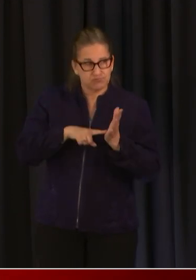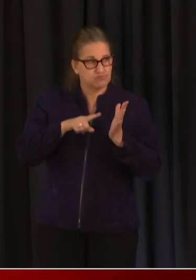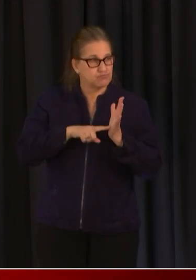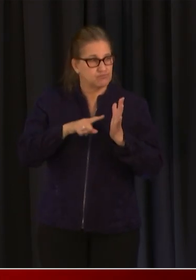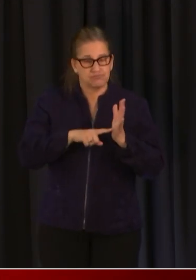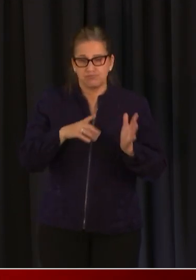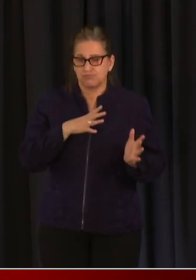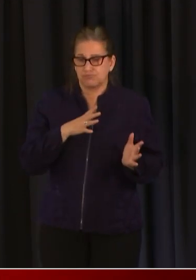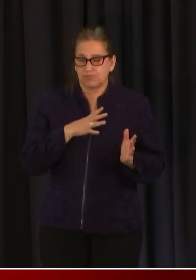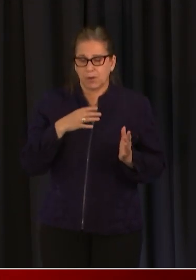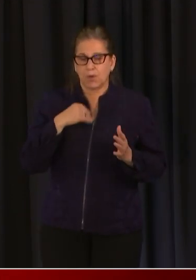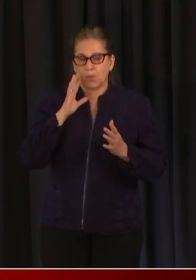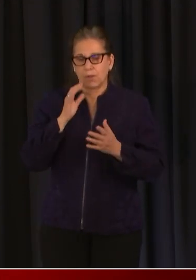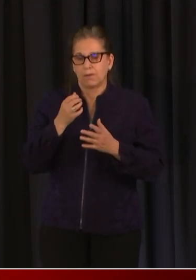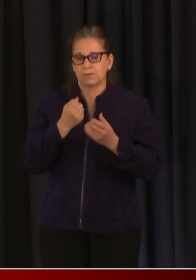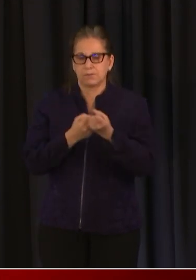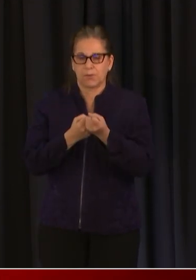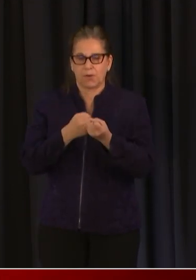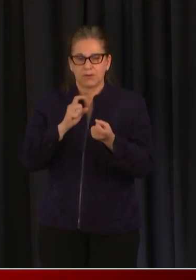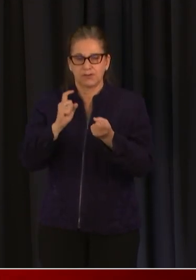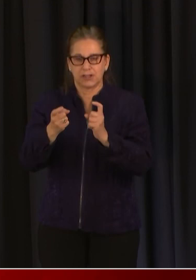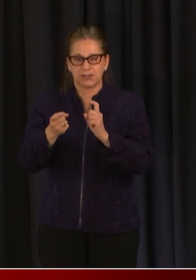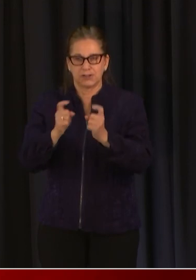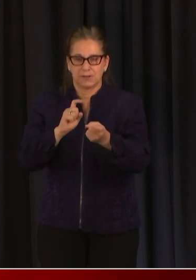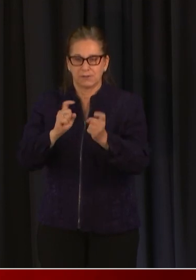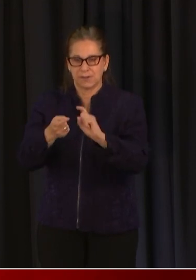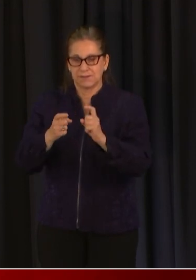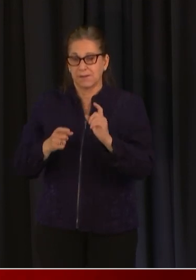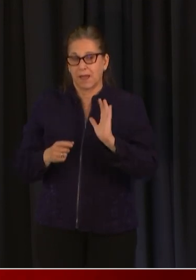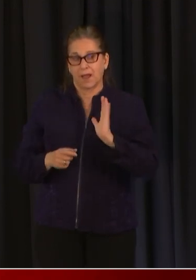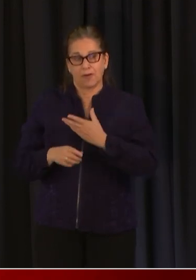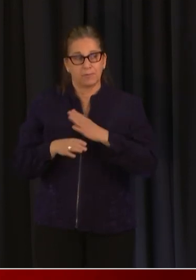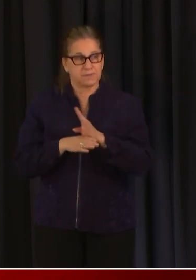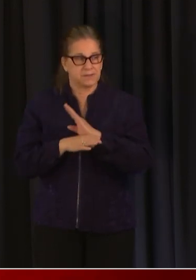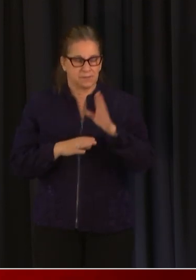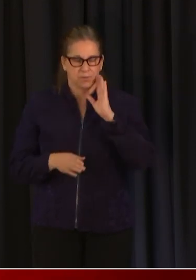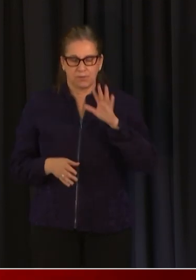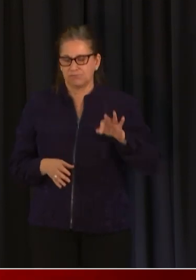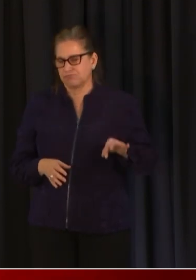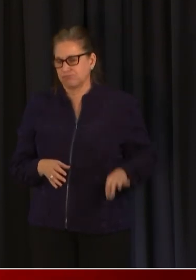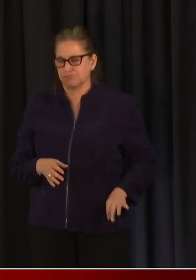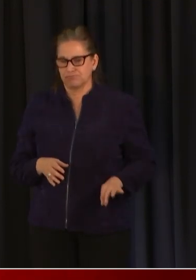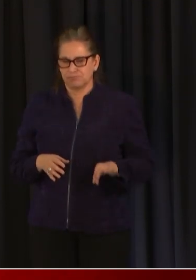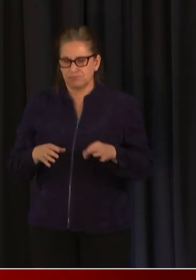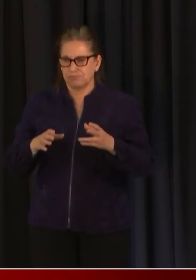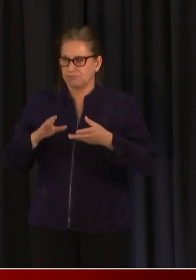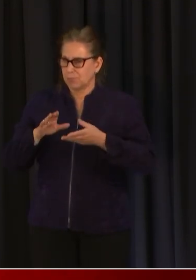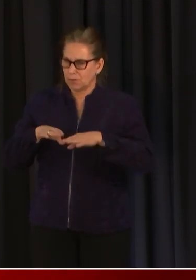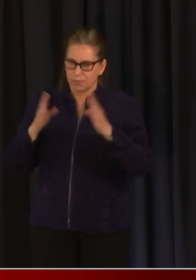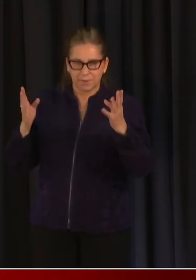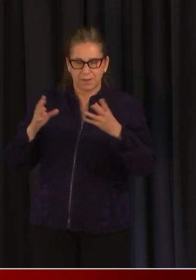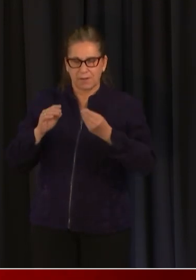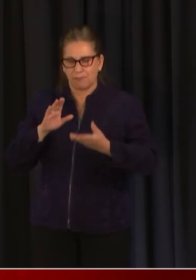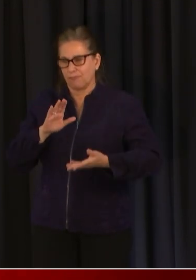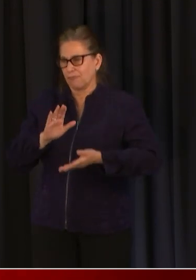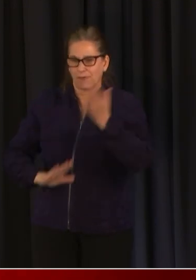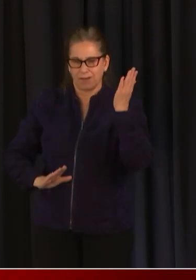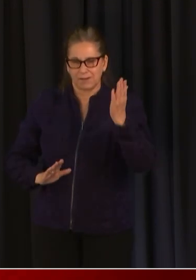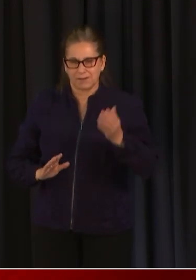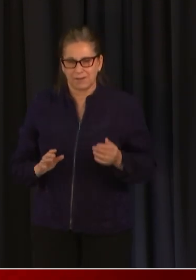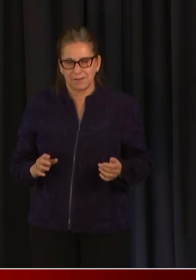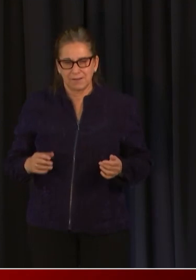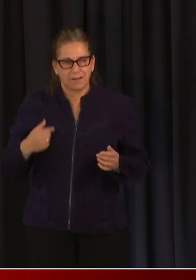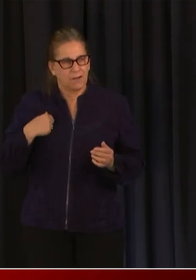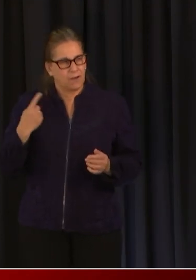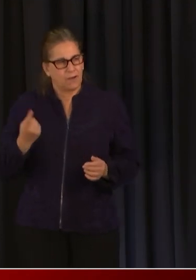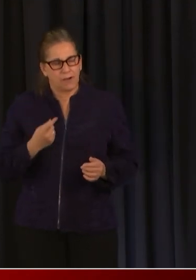those changes. That's what is helpful to our business operations, and that's what we will continue to do. I